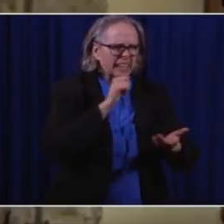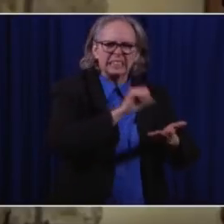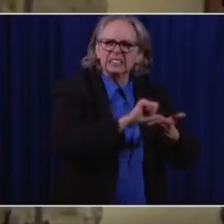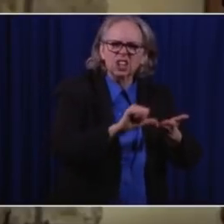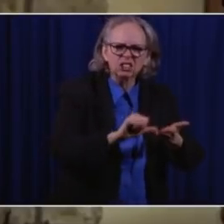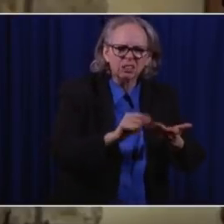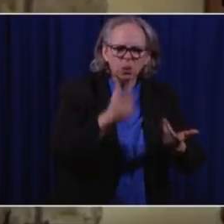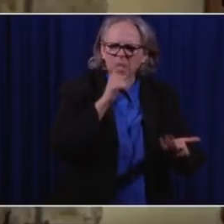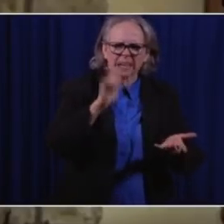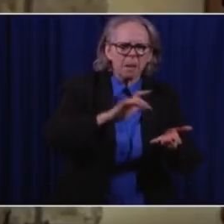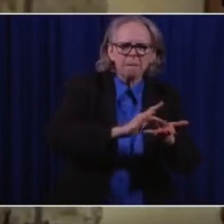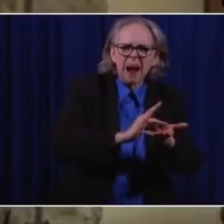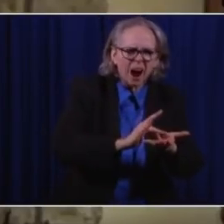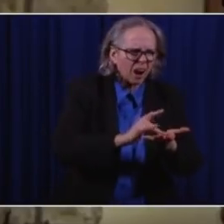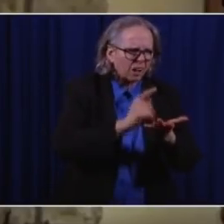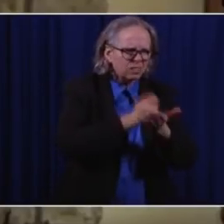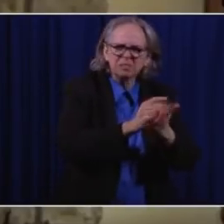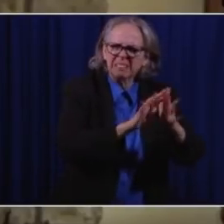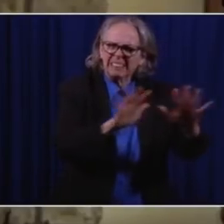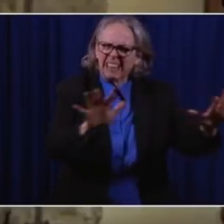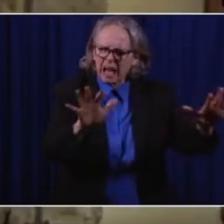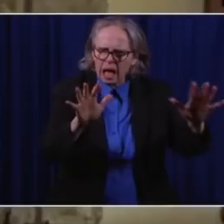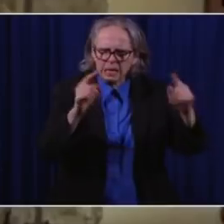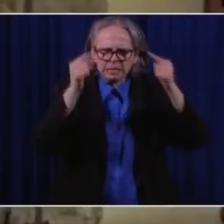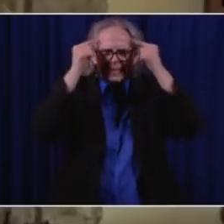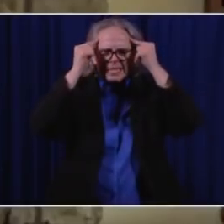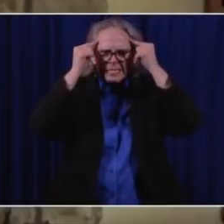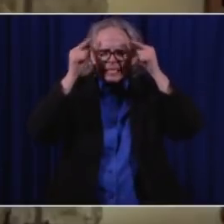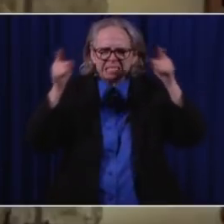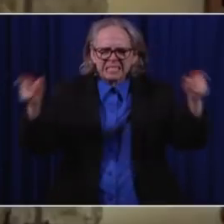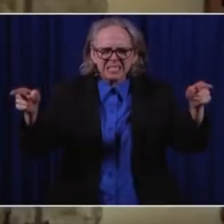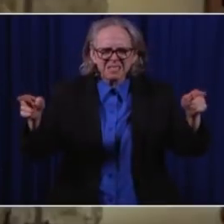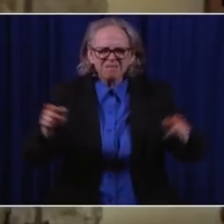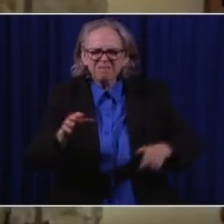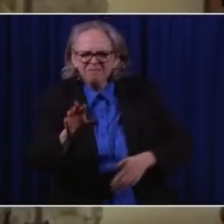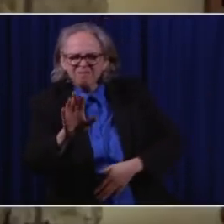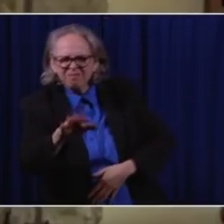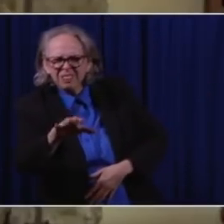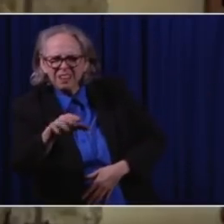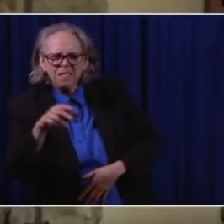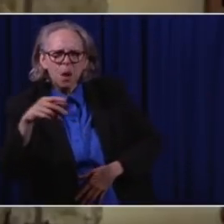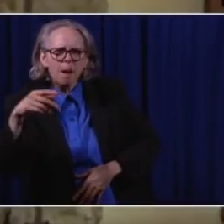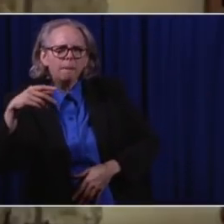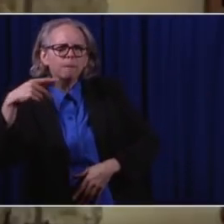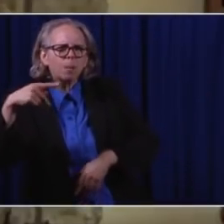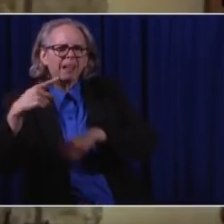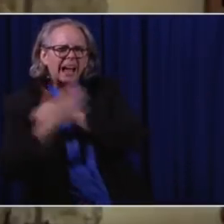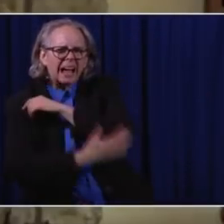that. In terms of the purple counties, can you address that?